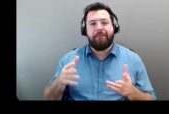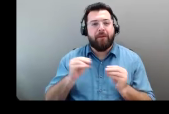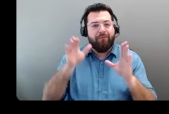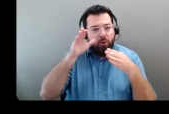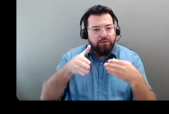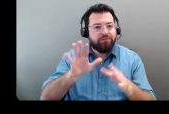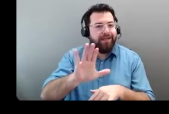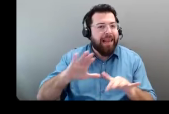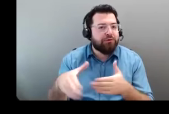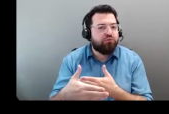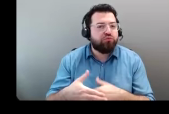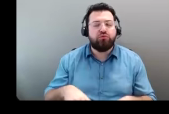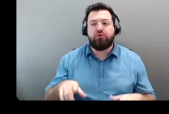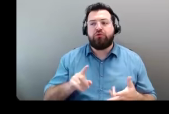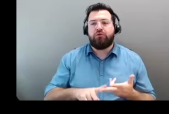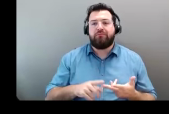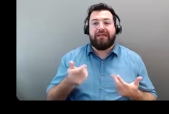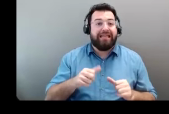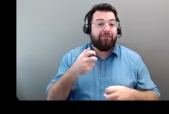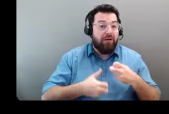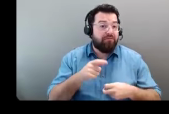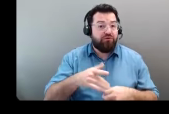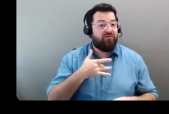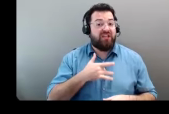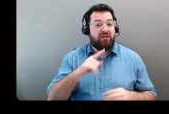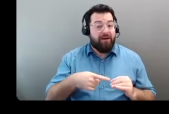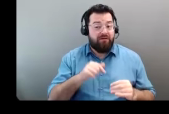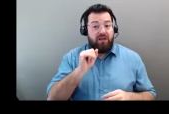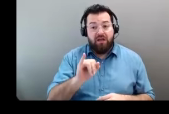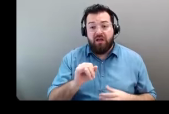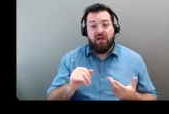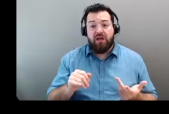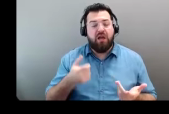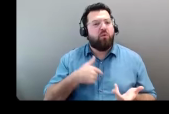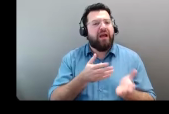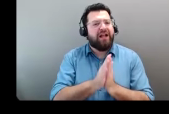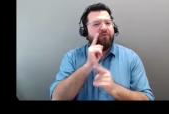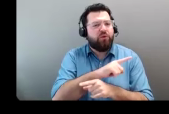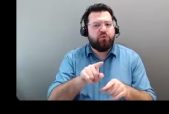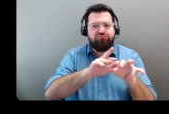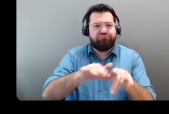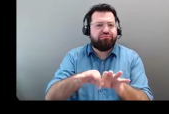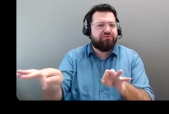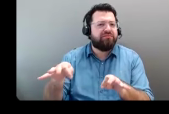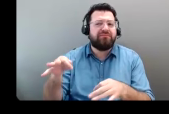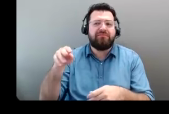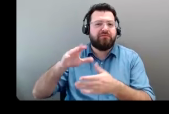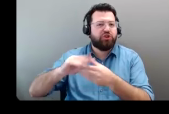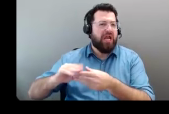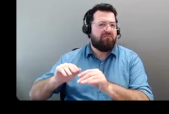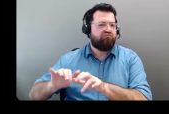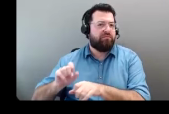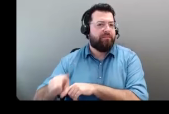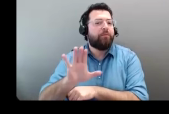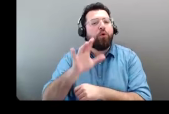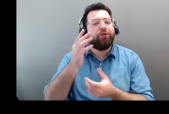classroom. This could be problems that you have with AI. And we ask that you write a sentence in the Zoom chat. Just what are your current thoughts about